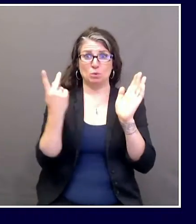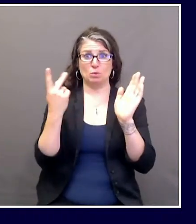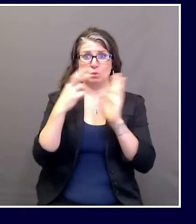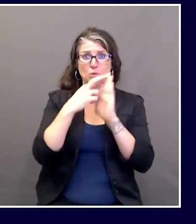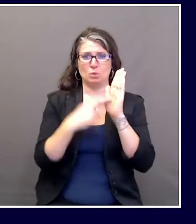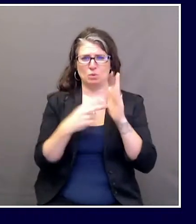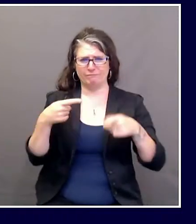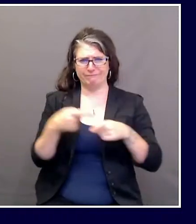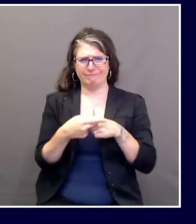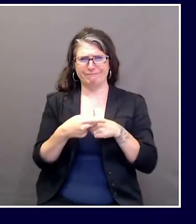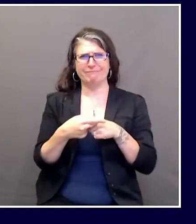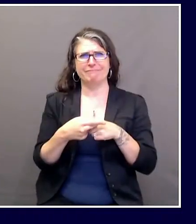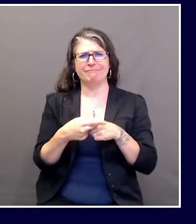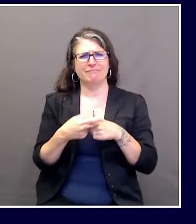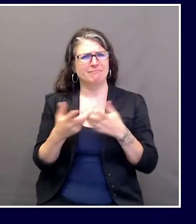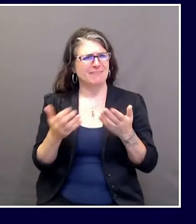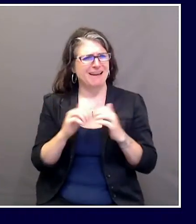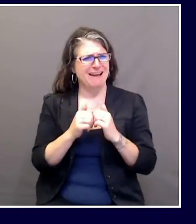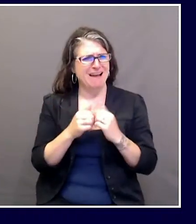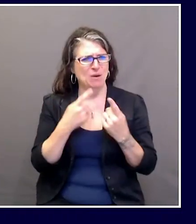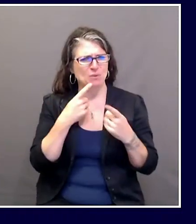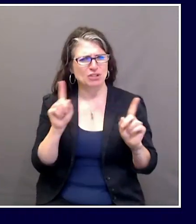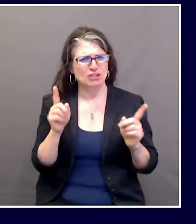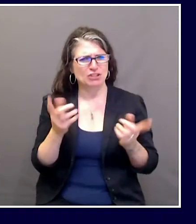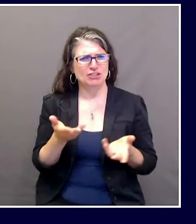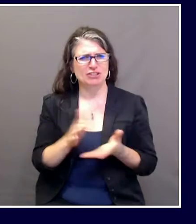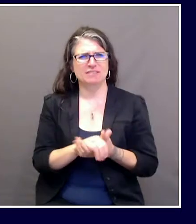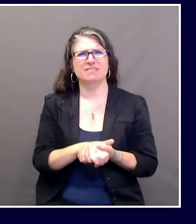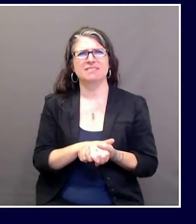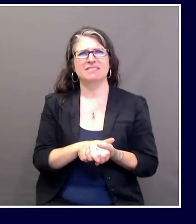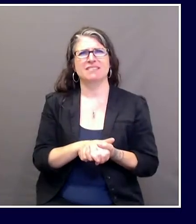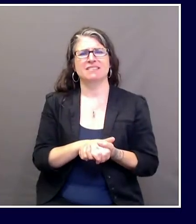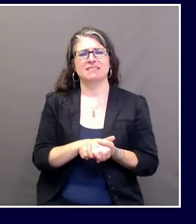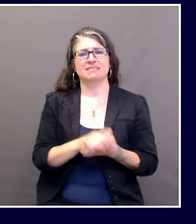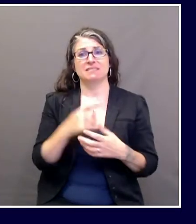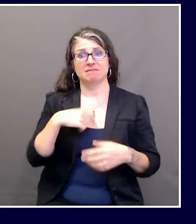families of young children. And I wonder, is that just something we have to live with?